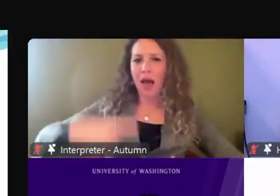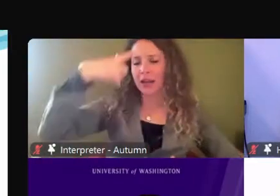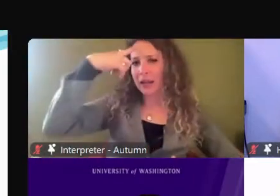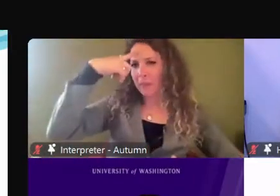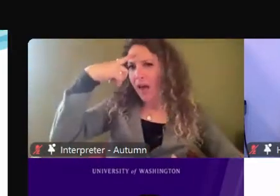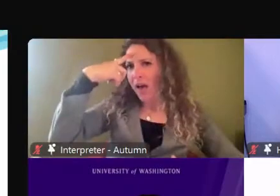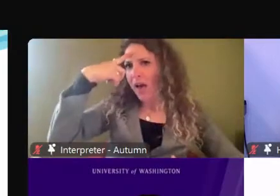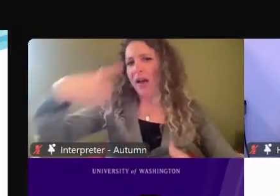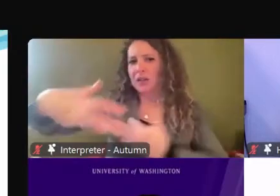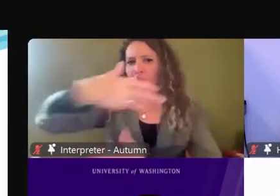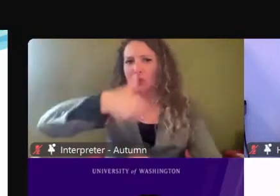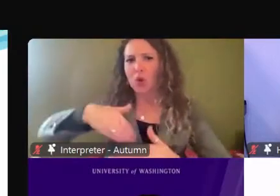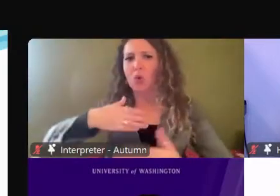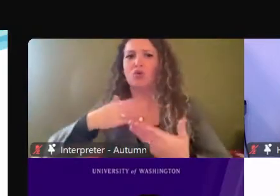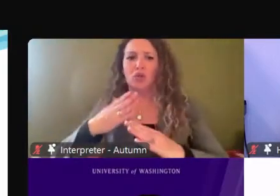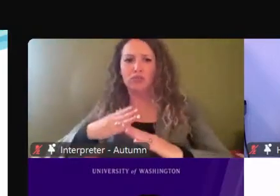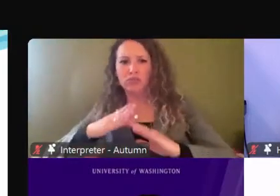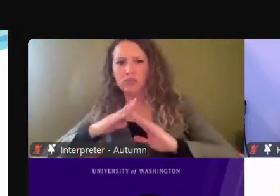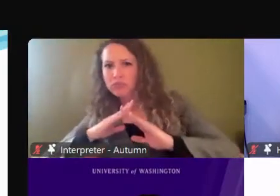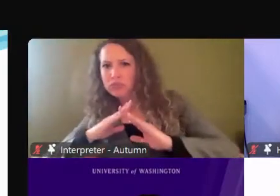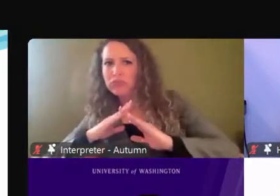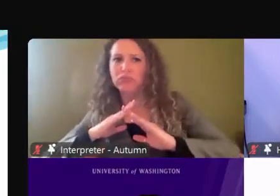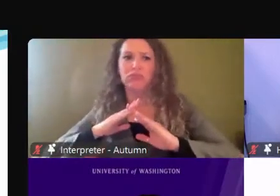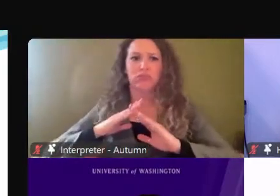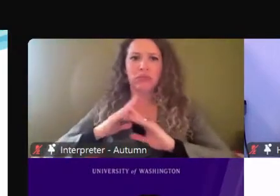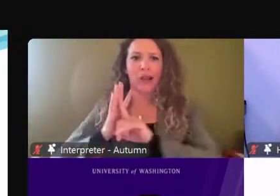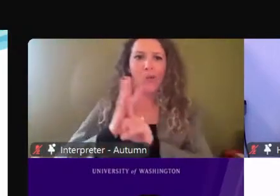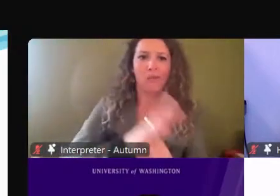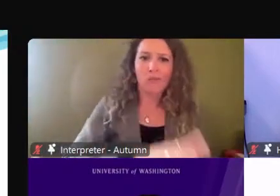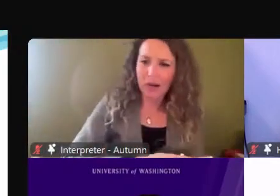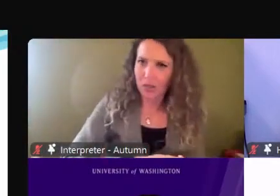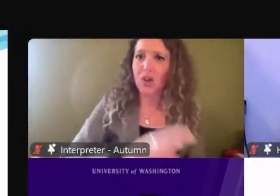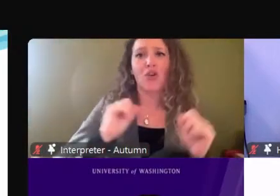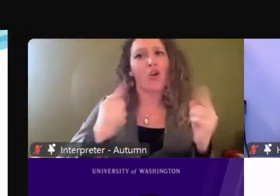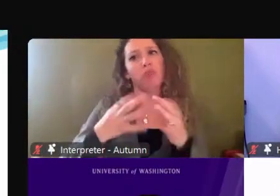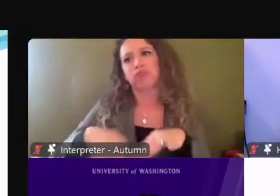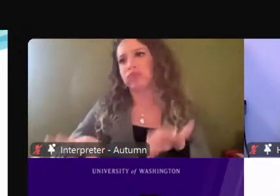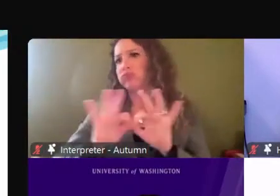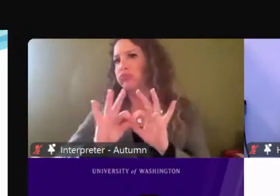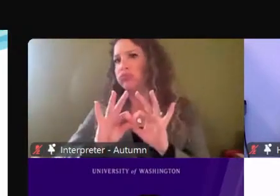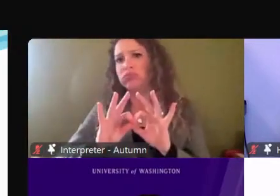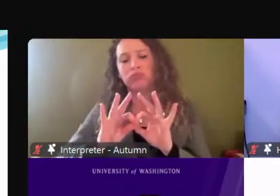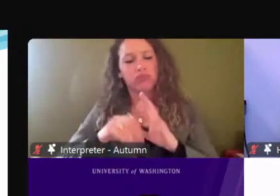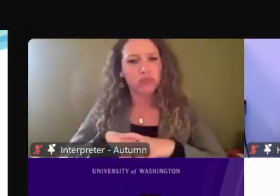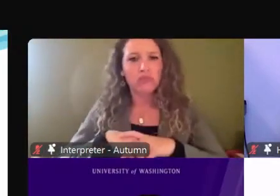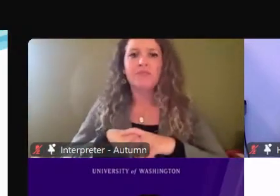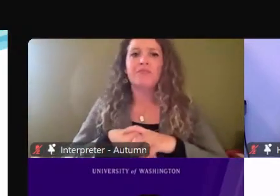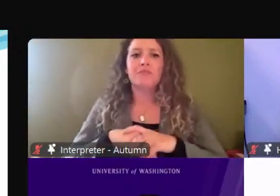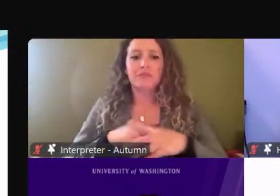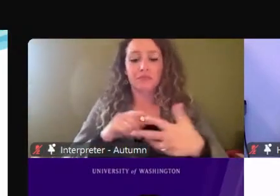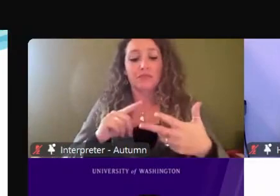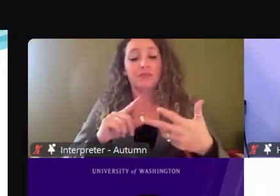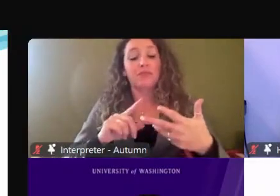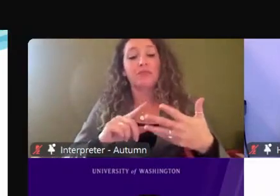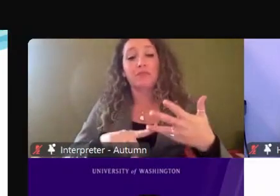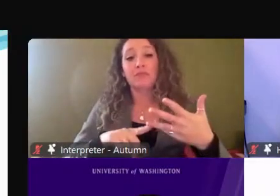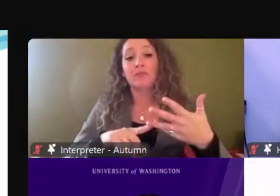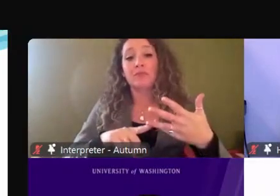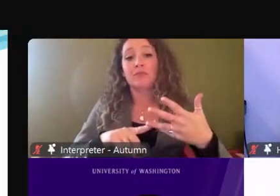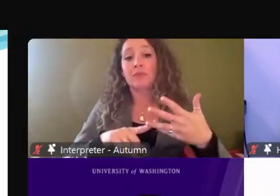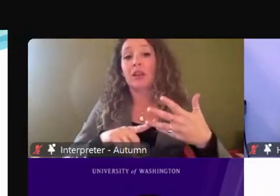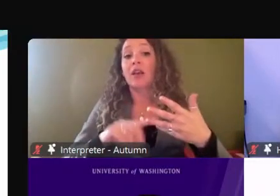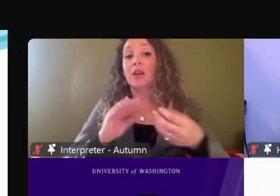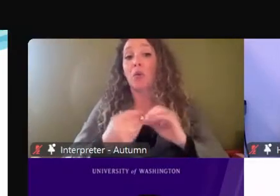and systemic oppression all matter and shape the disability experience. Naming that our main goal is access